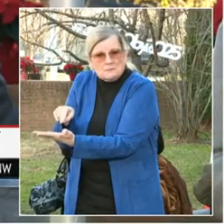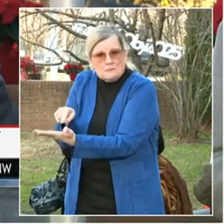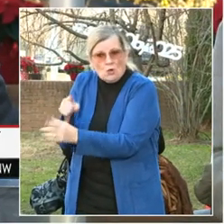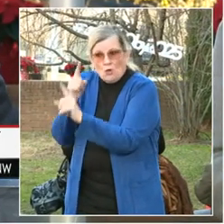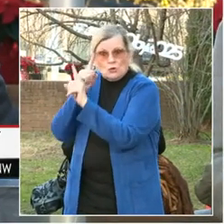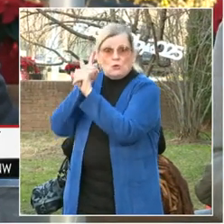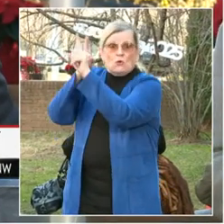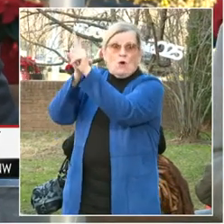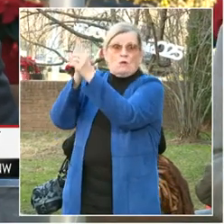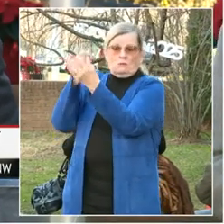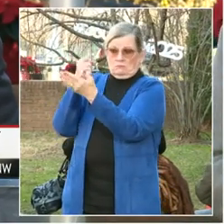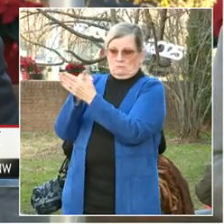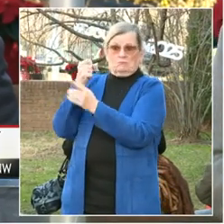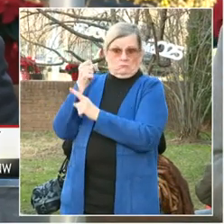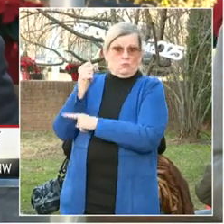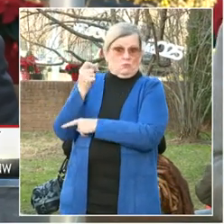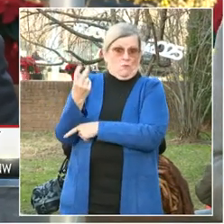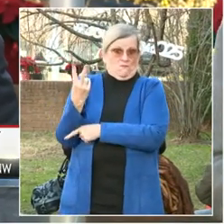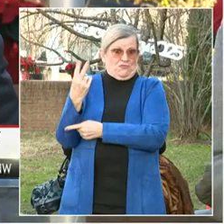should all be proud of this,